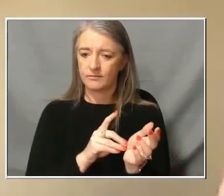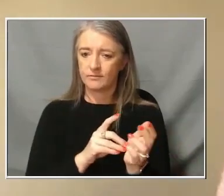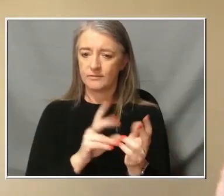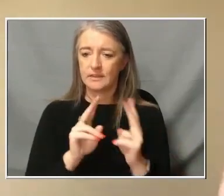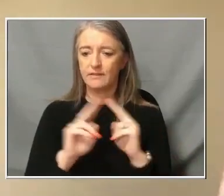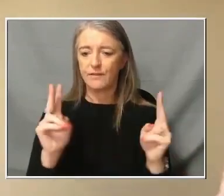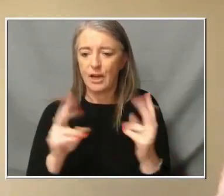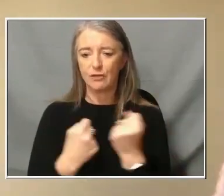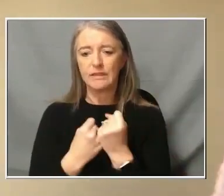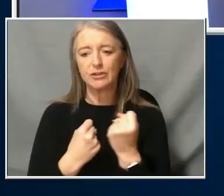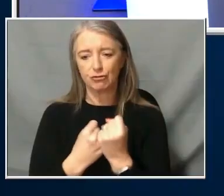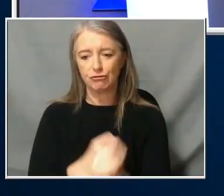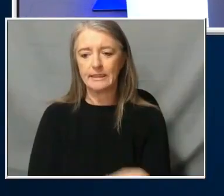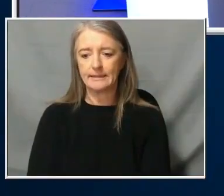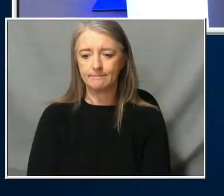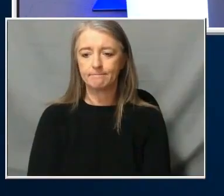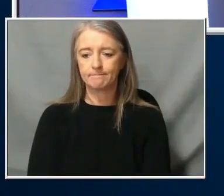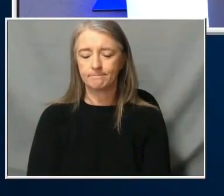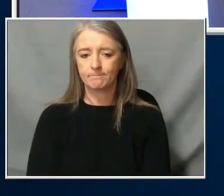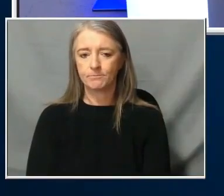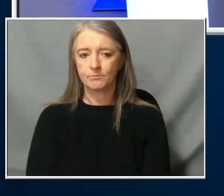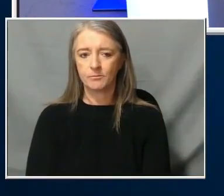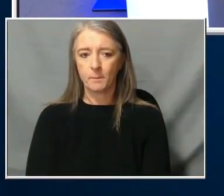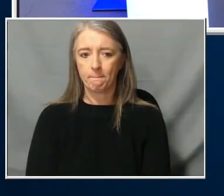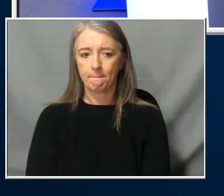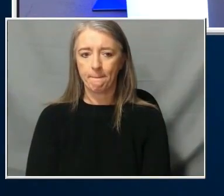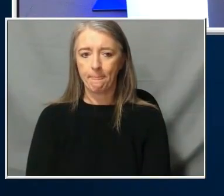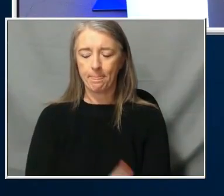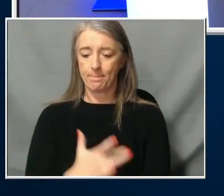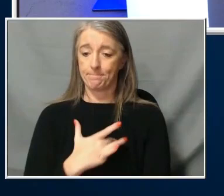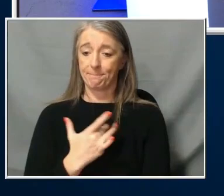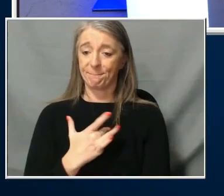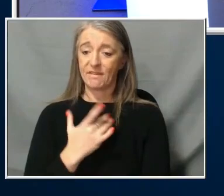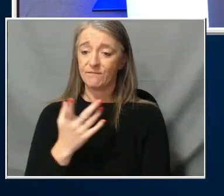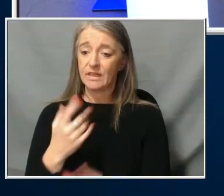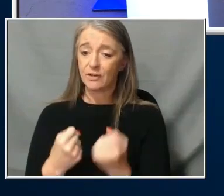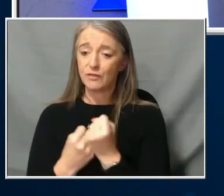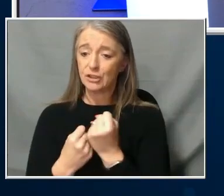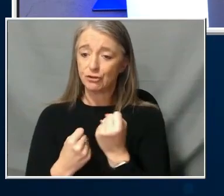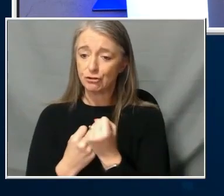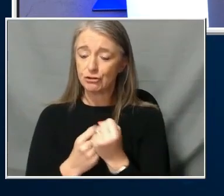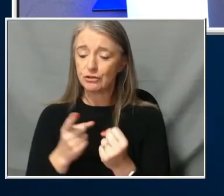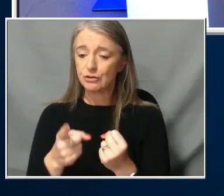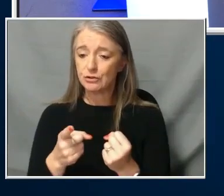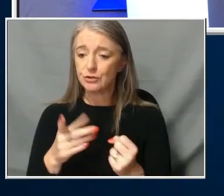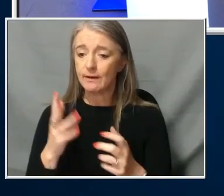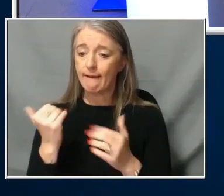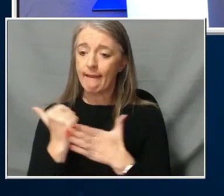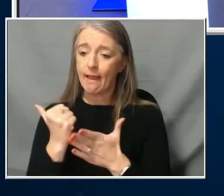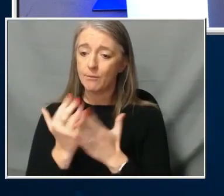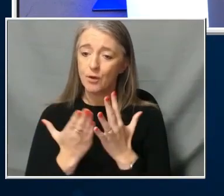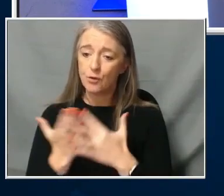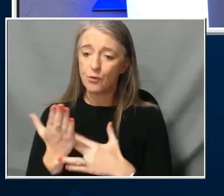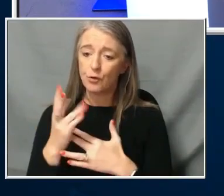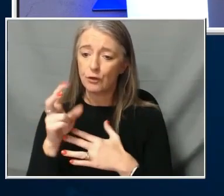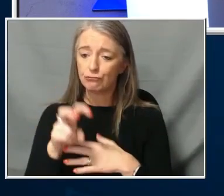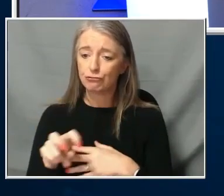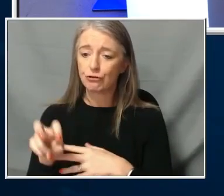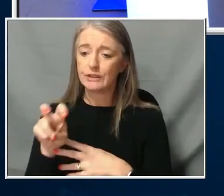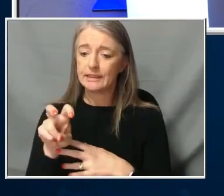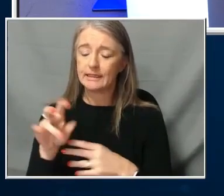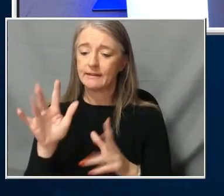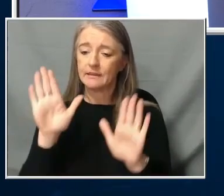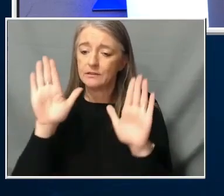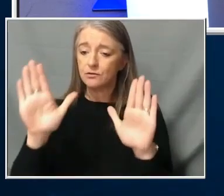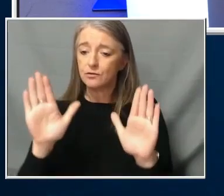very reassuring. When it comes to feeling reassured, one of the things that you've said helps you get through this journey was this